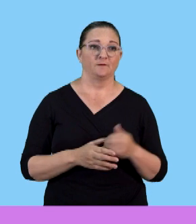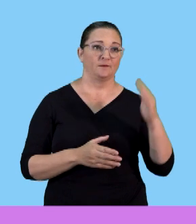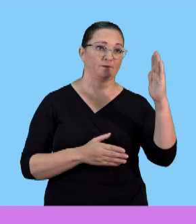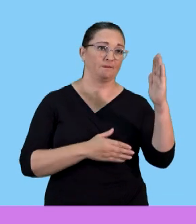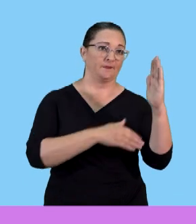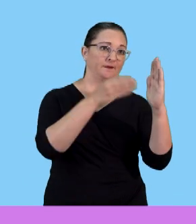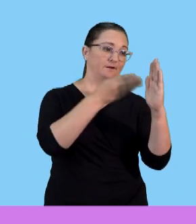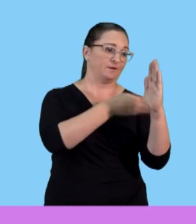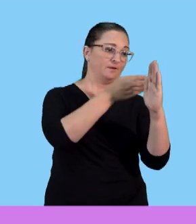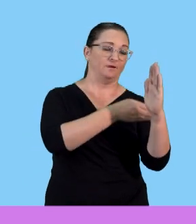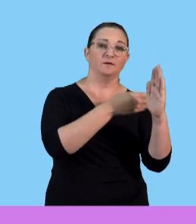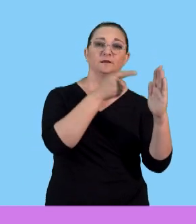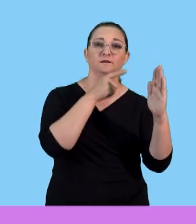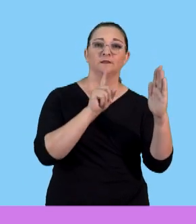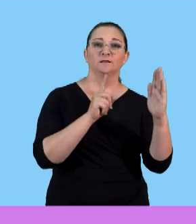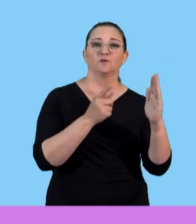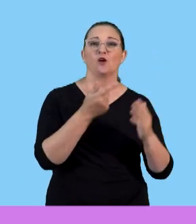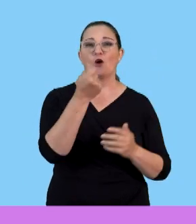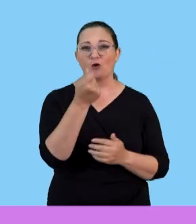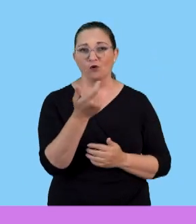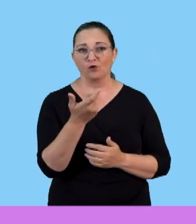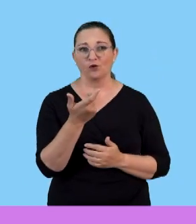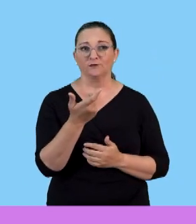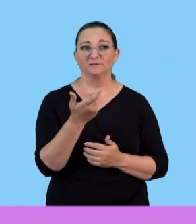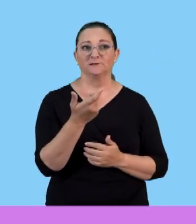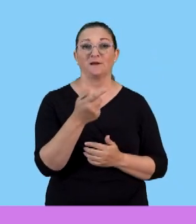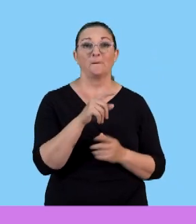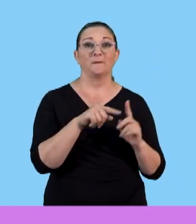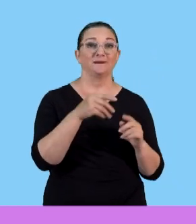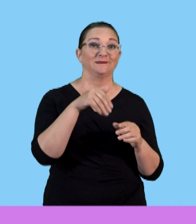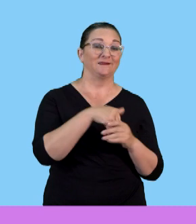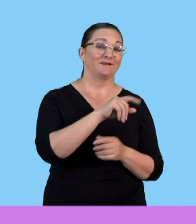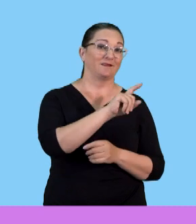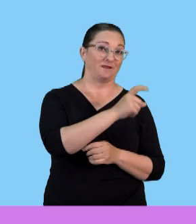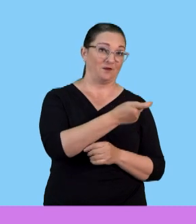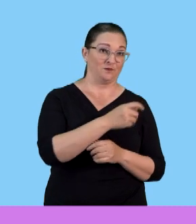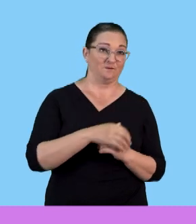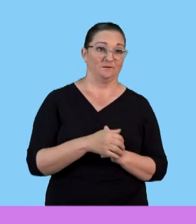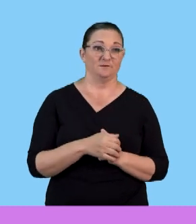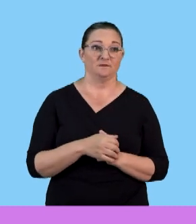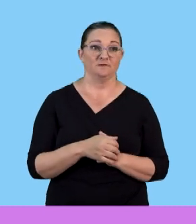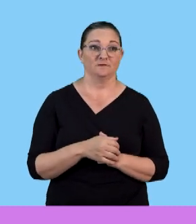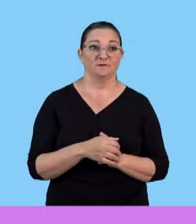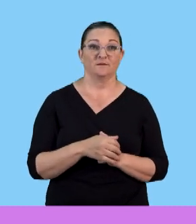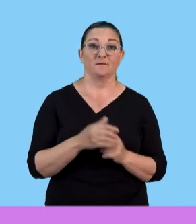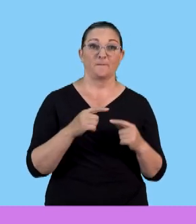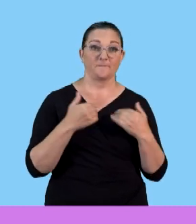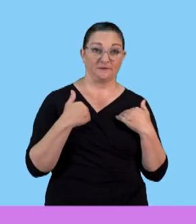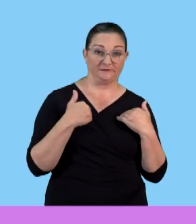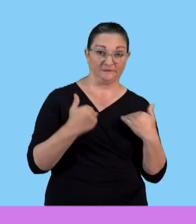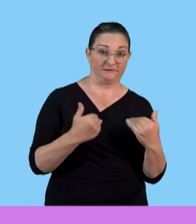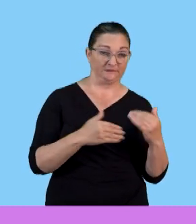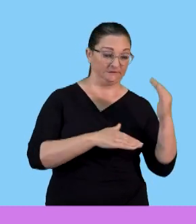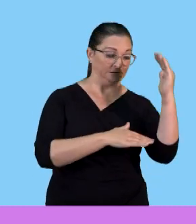and then this side you will have your cost in thousand. Then you will have your point